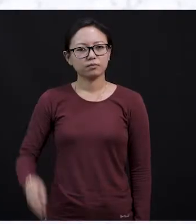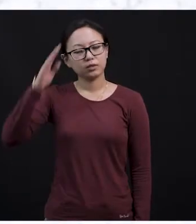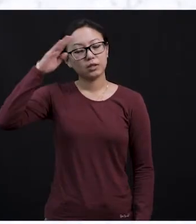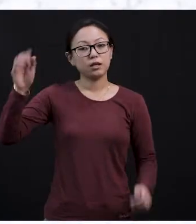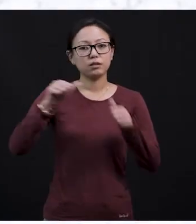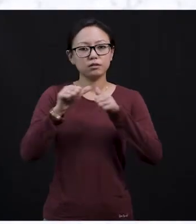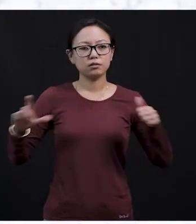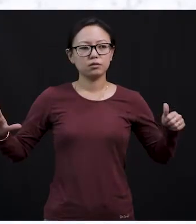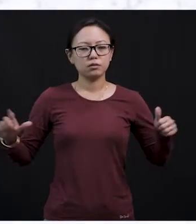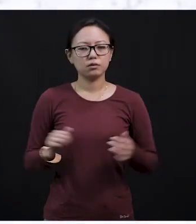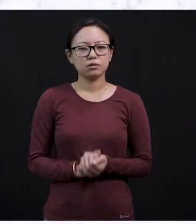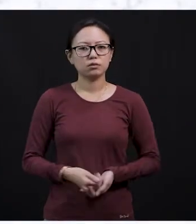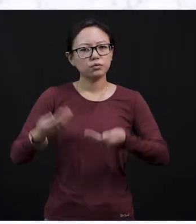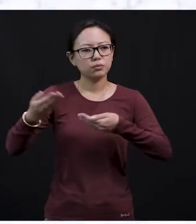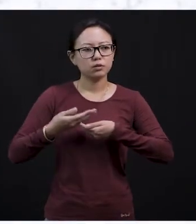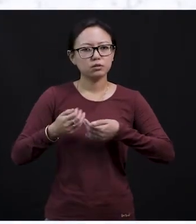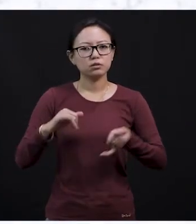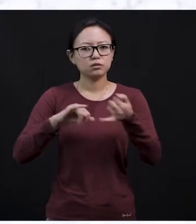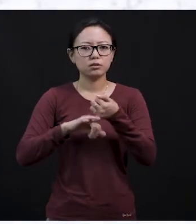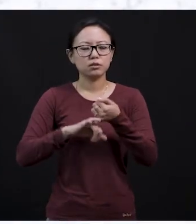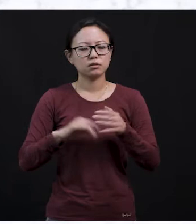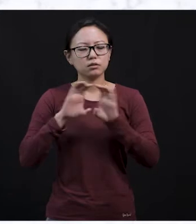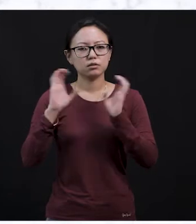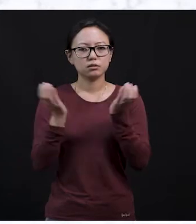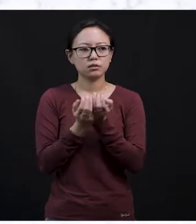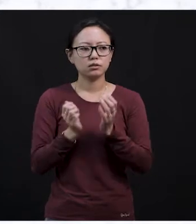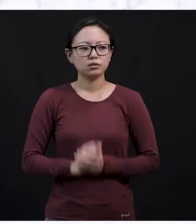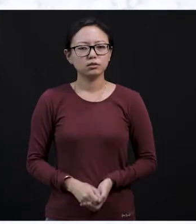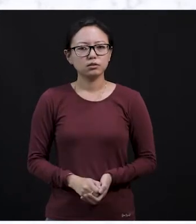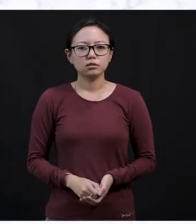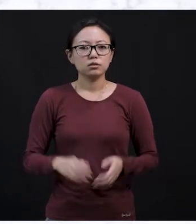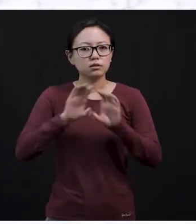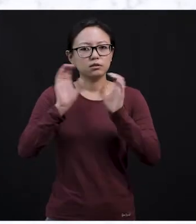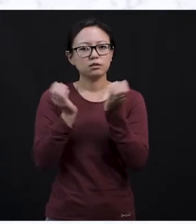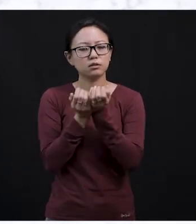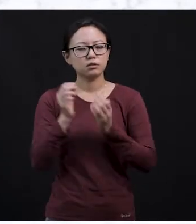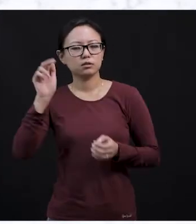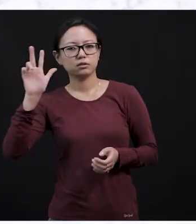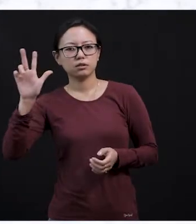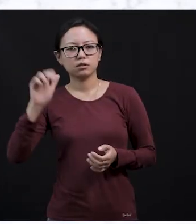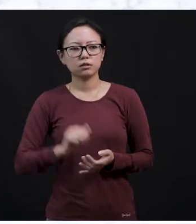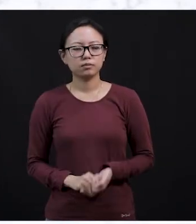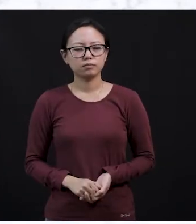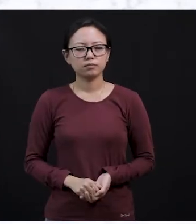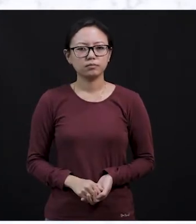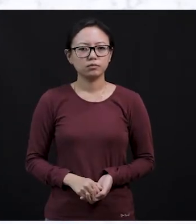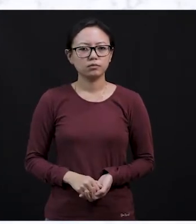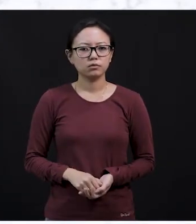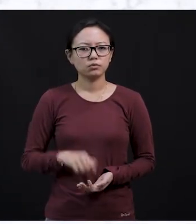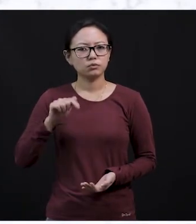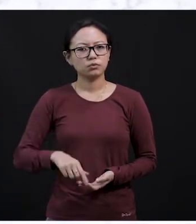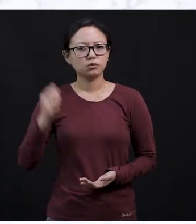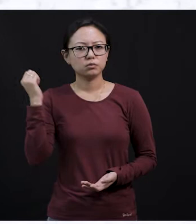Hi everyone, and welcome to Social Science class 8, and we'll be doing a